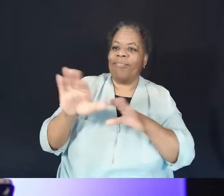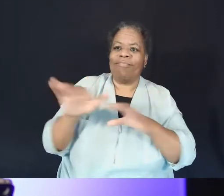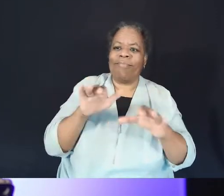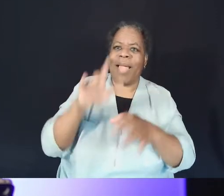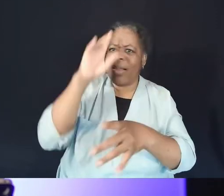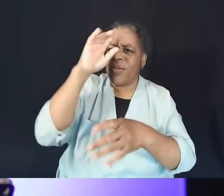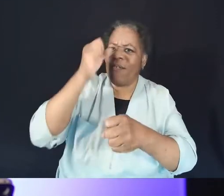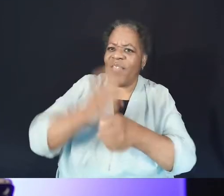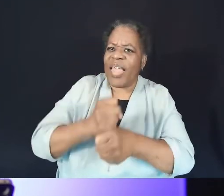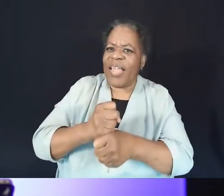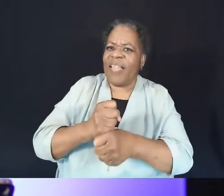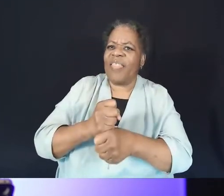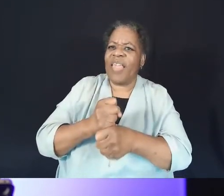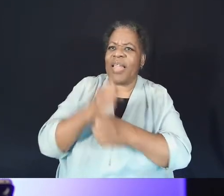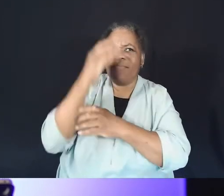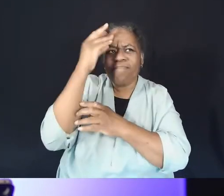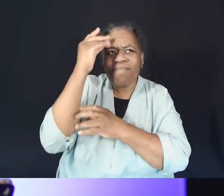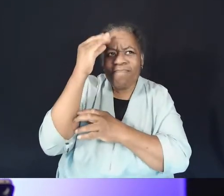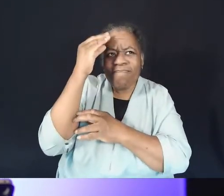wrestle with that unknown.